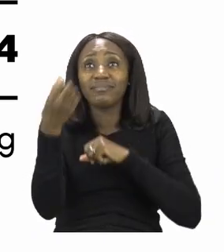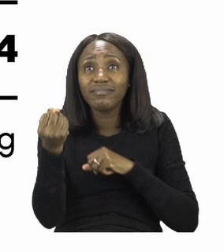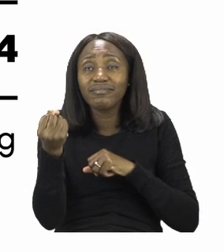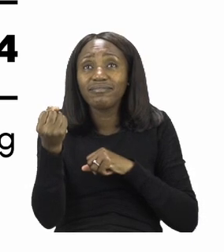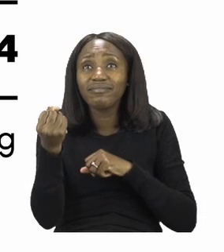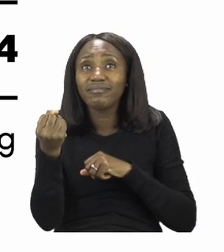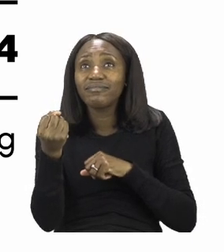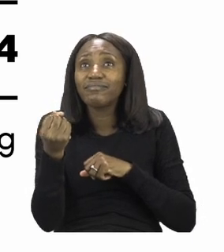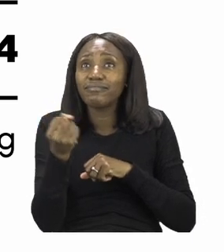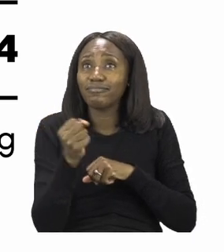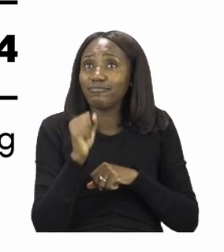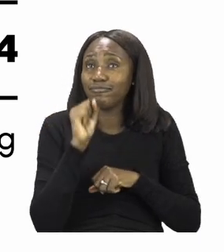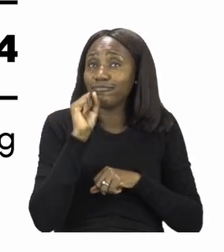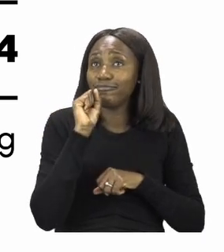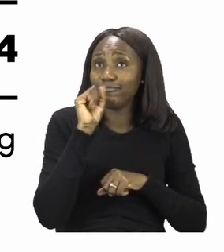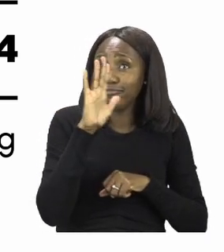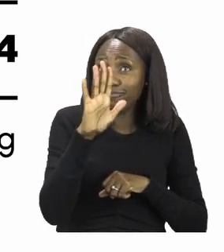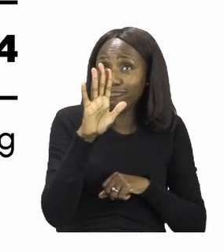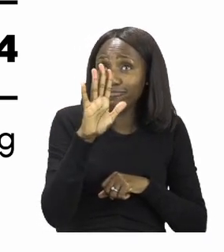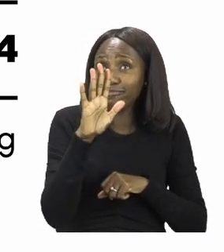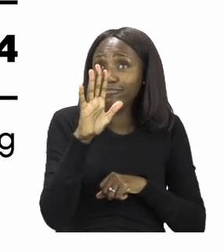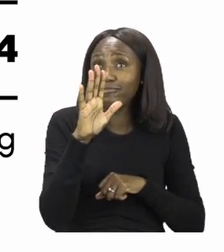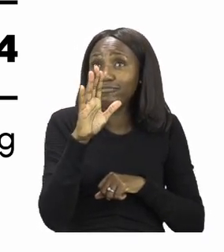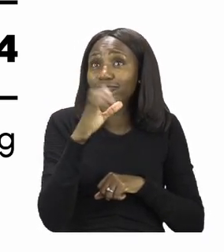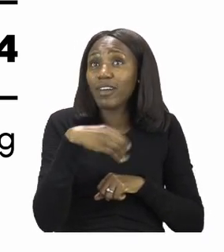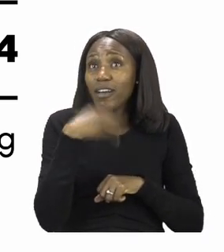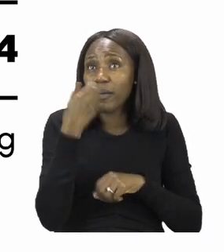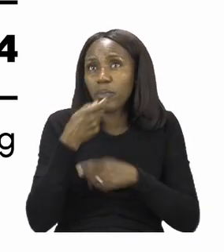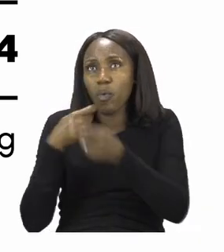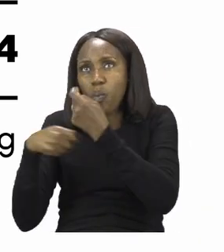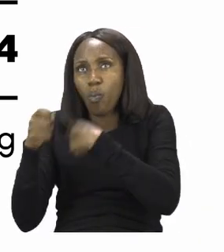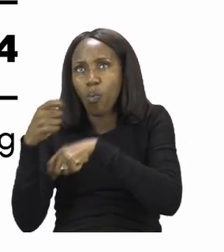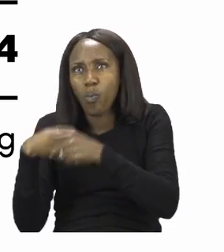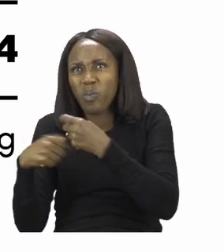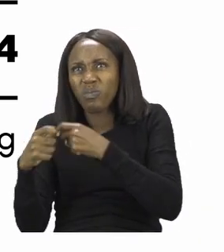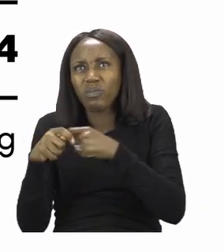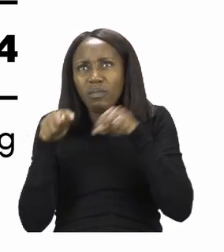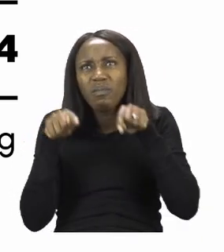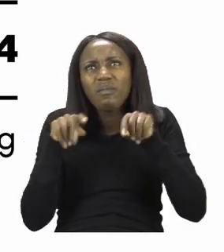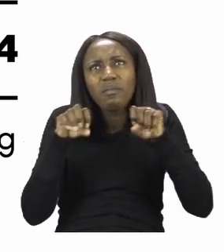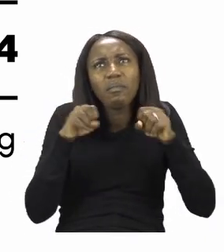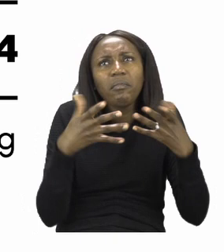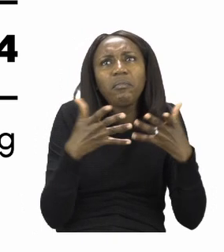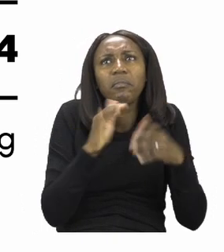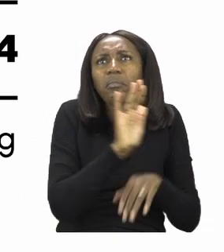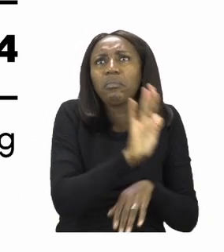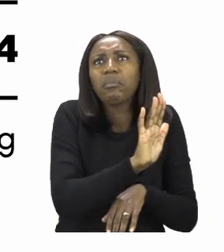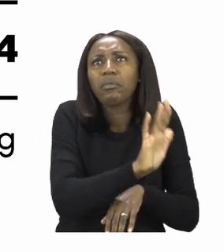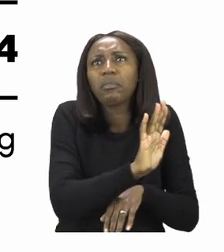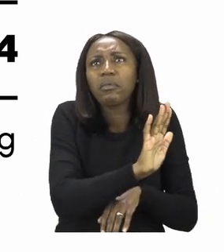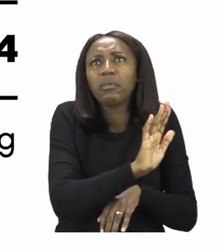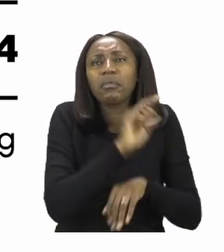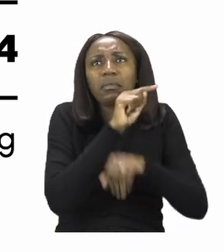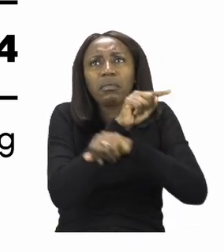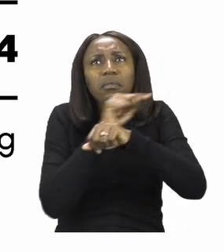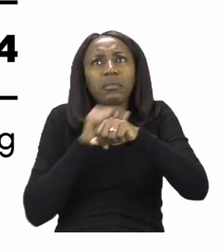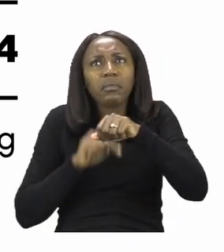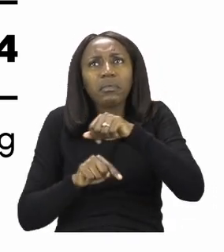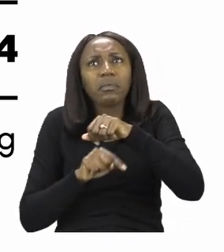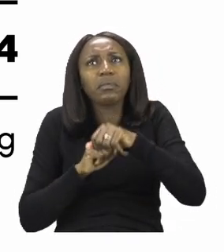5 are sold. How many are left?